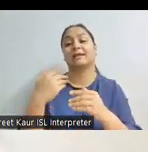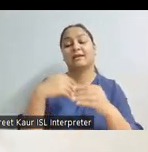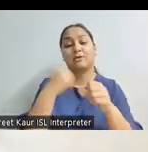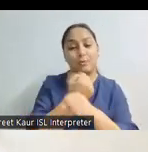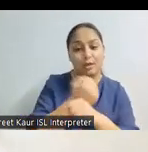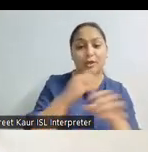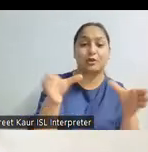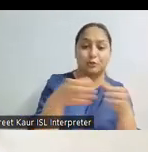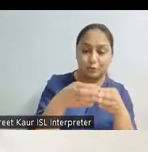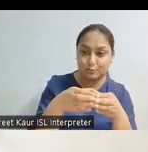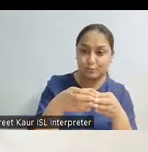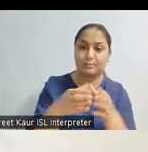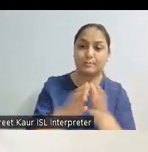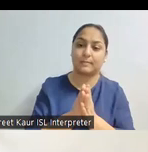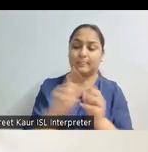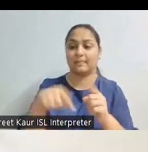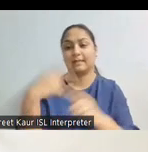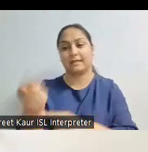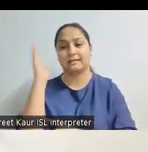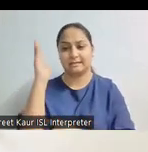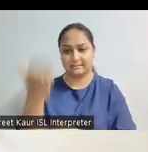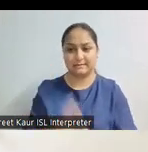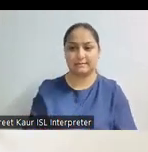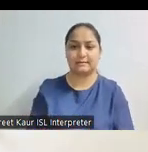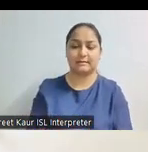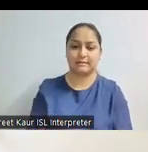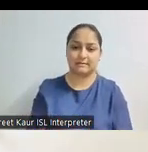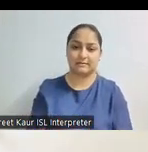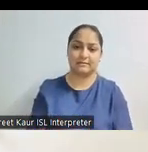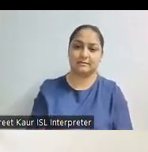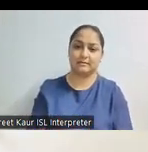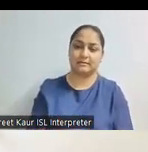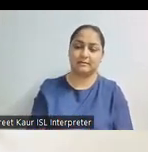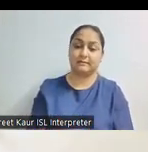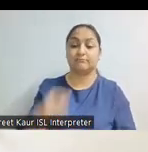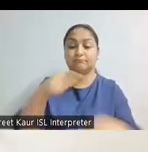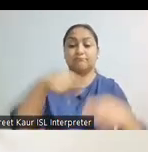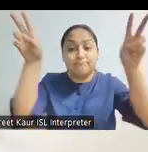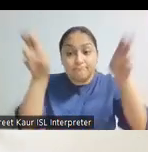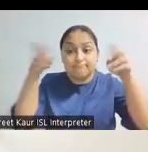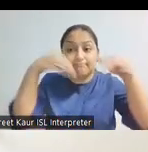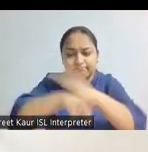Group. Next slide, please. Let me take you through the agenda very briefly.